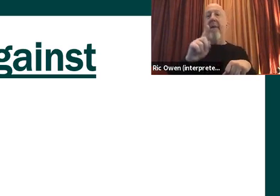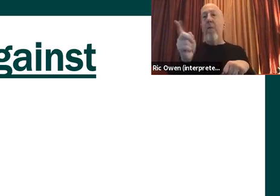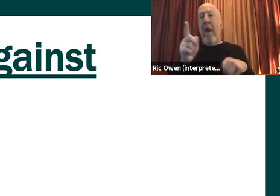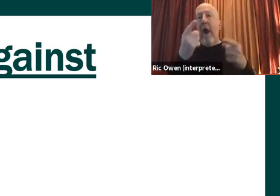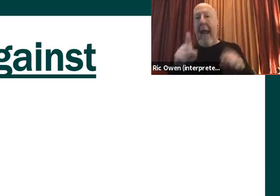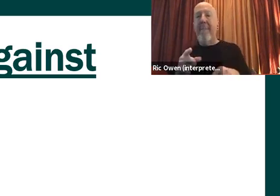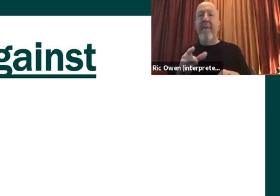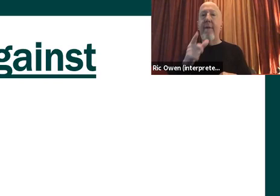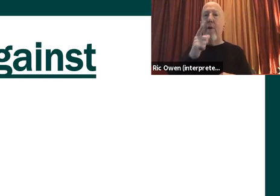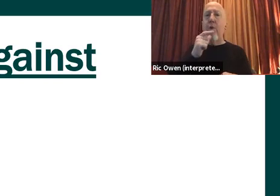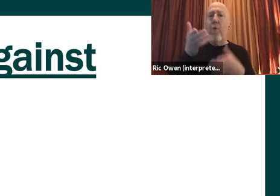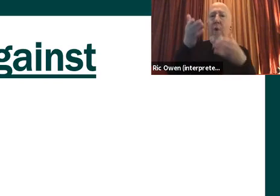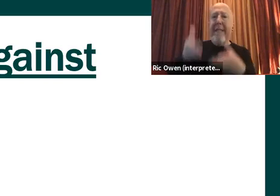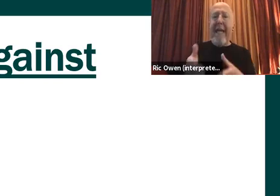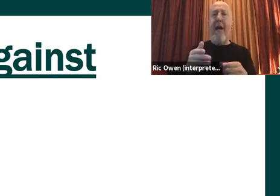was present.